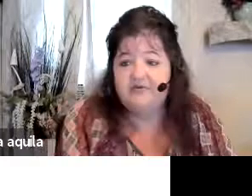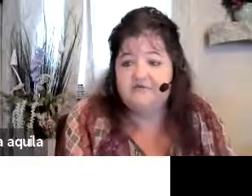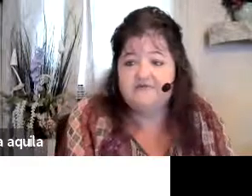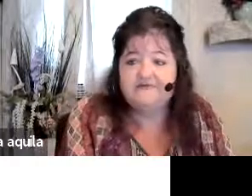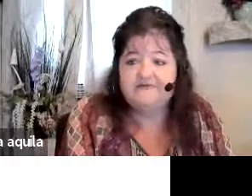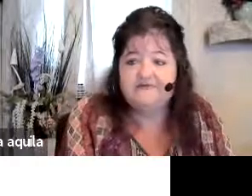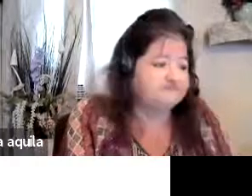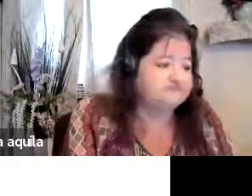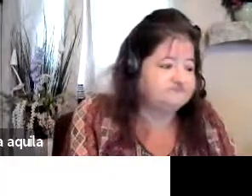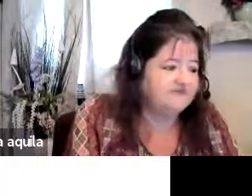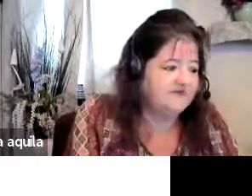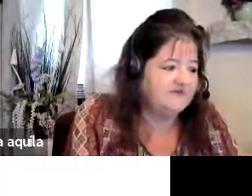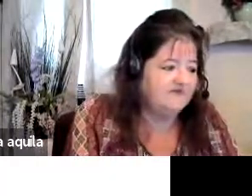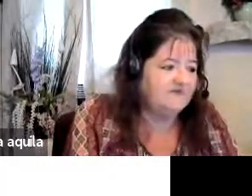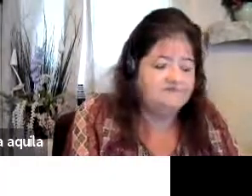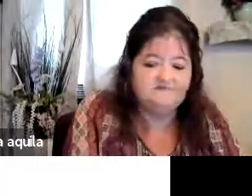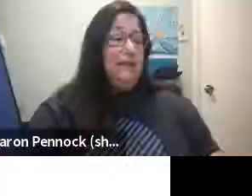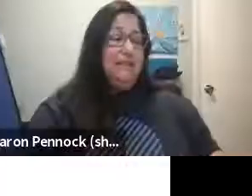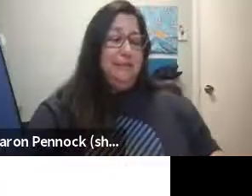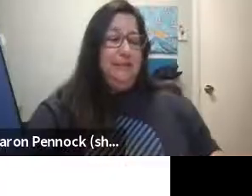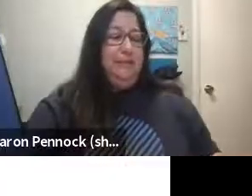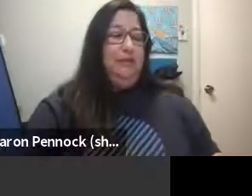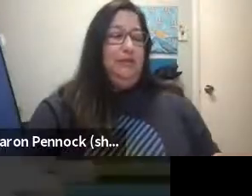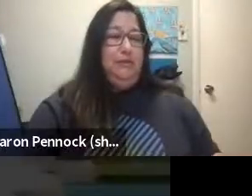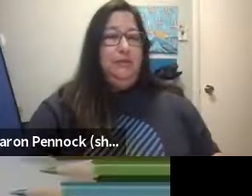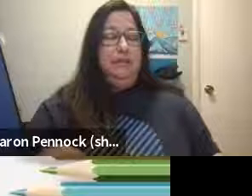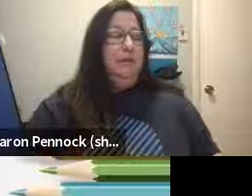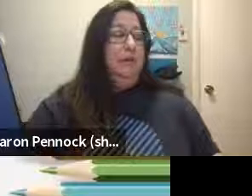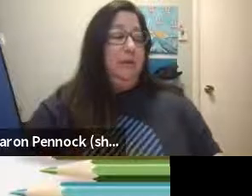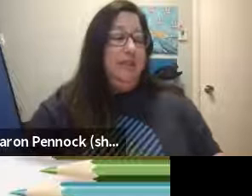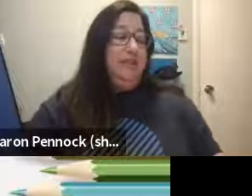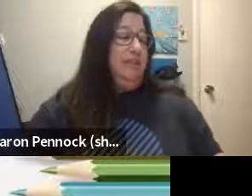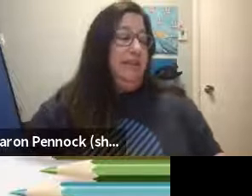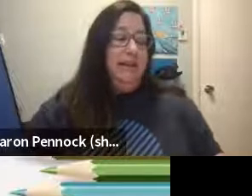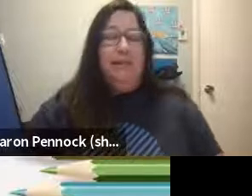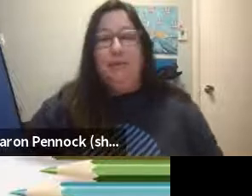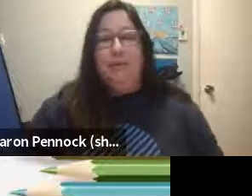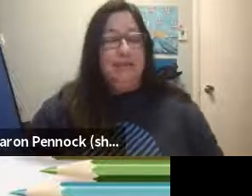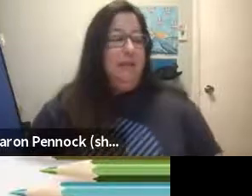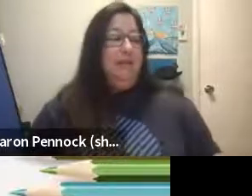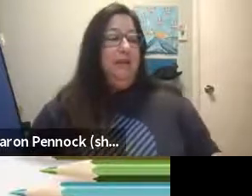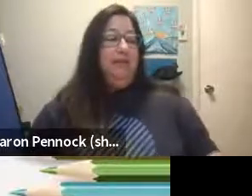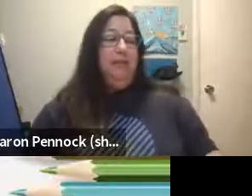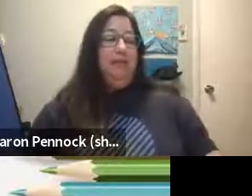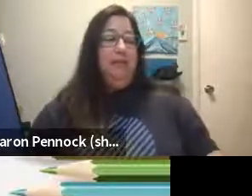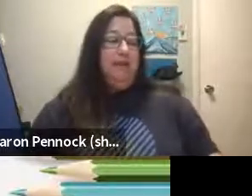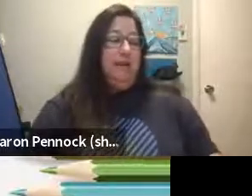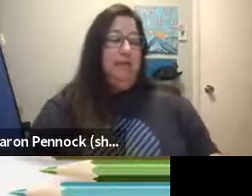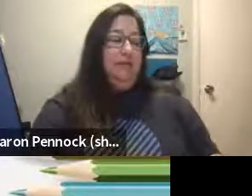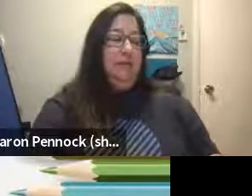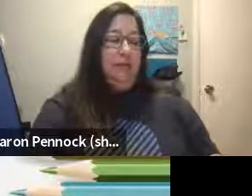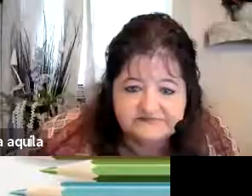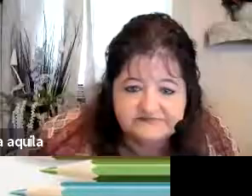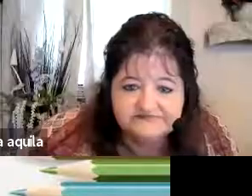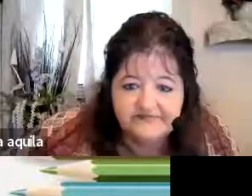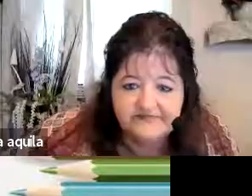its contributions. So once the bill has been introduced, we need you to contact your Pennsylvania state representative